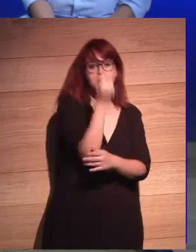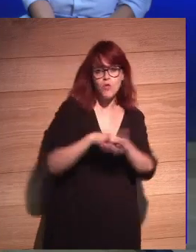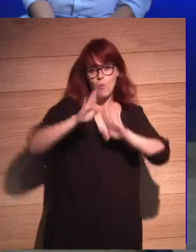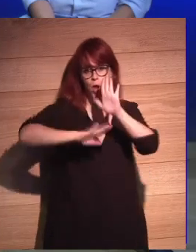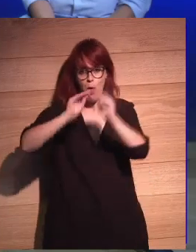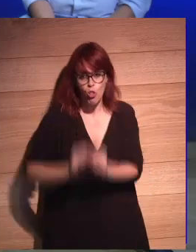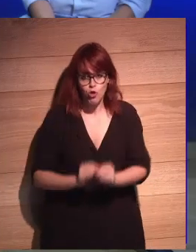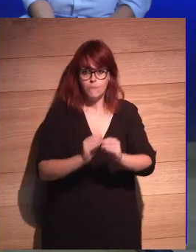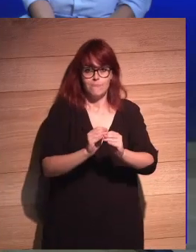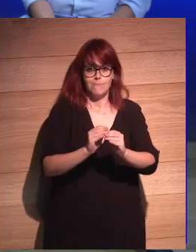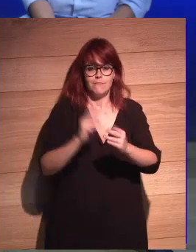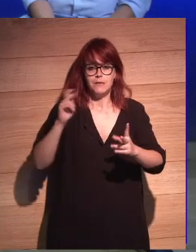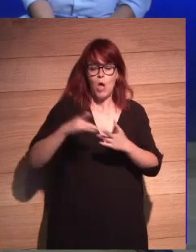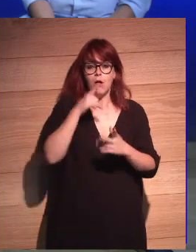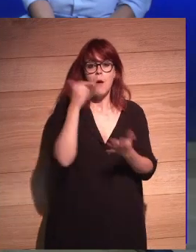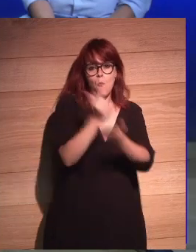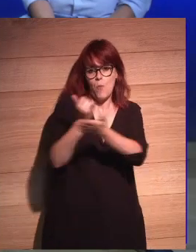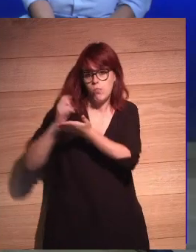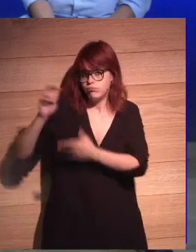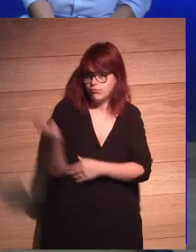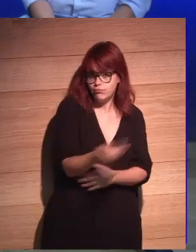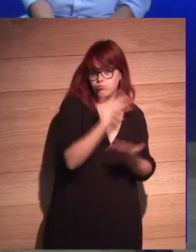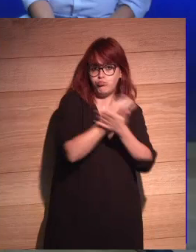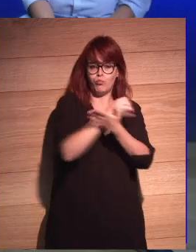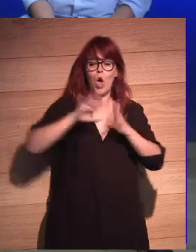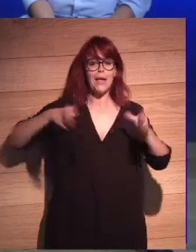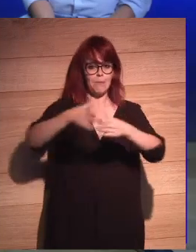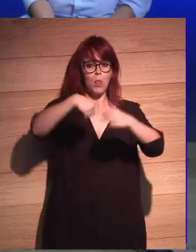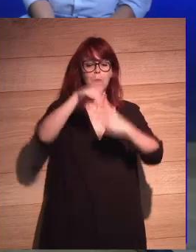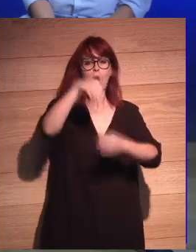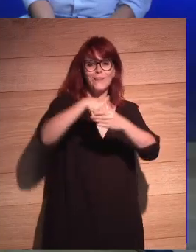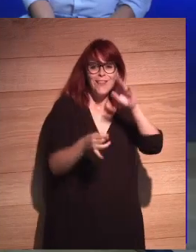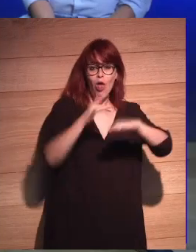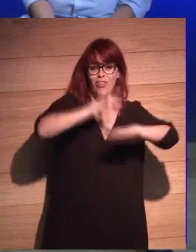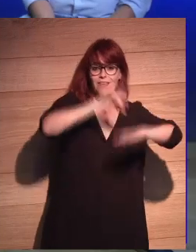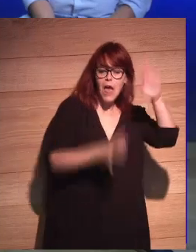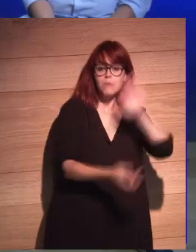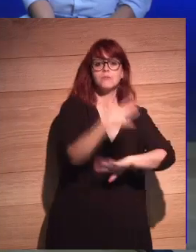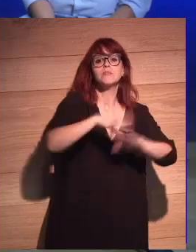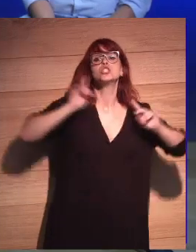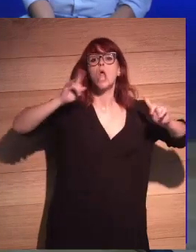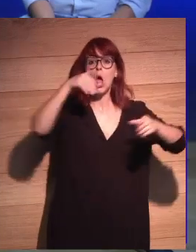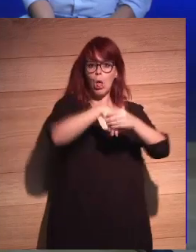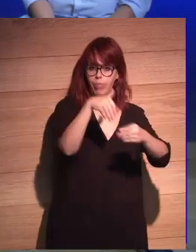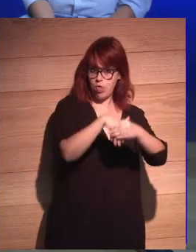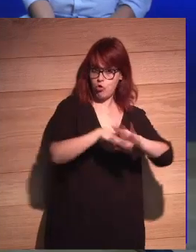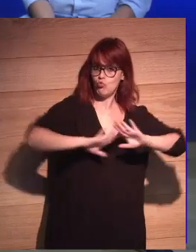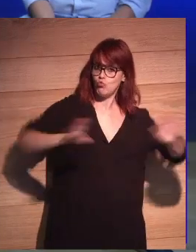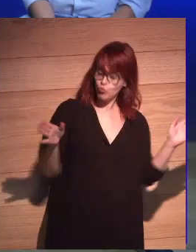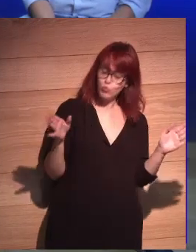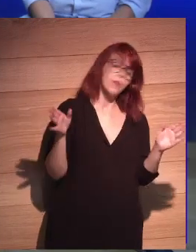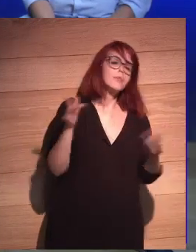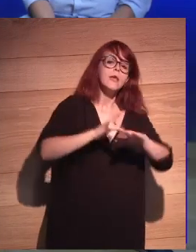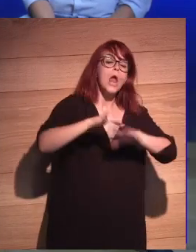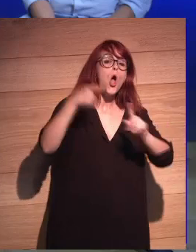screenwriters, programmers, designers, testers, etc. So the fact of creating a digital content only for